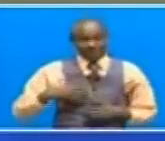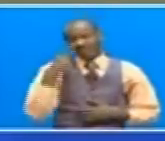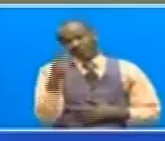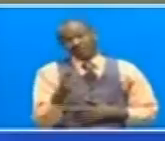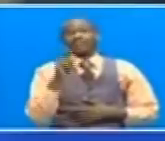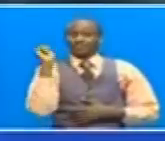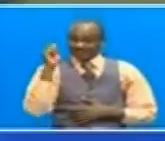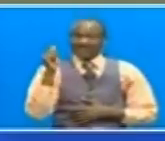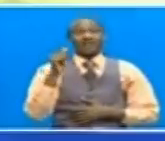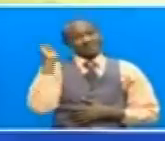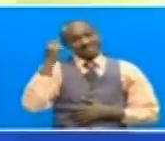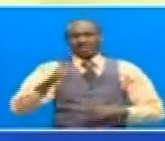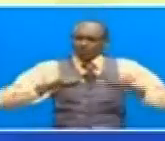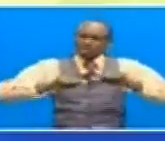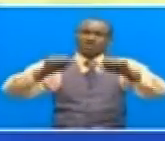their president on.